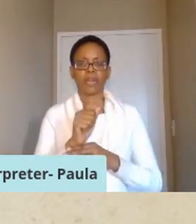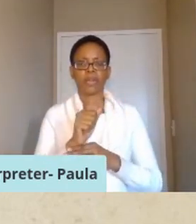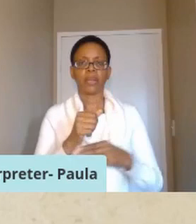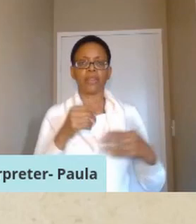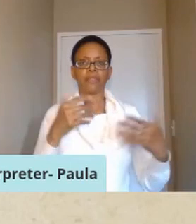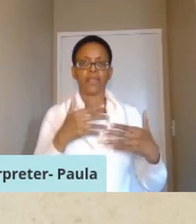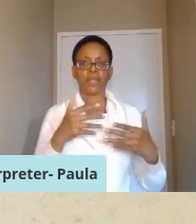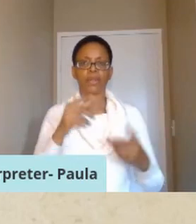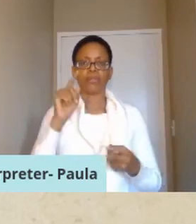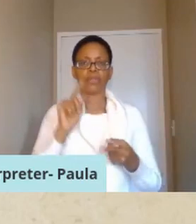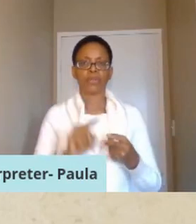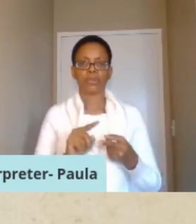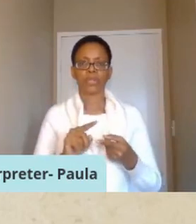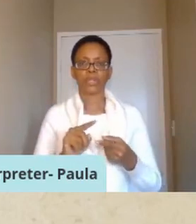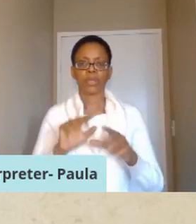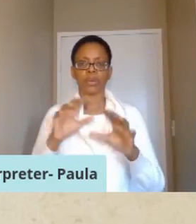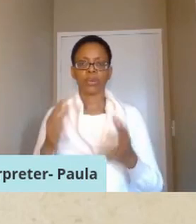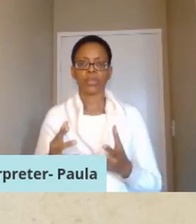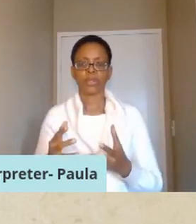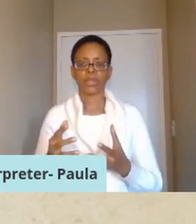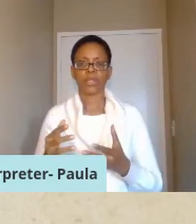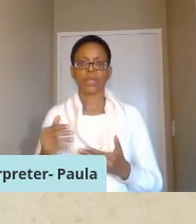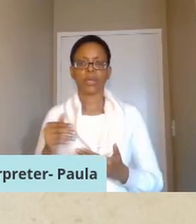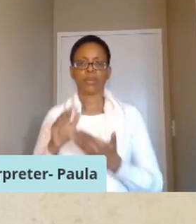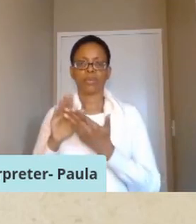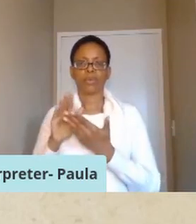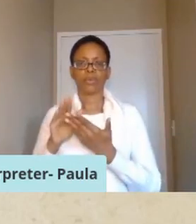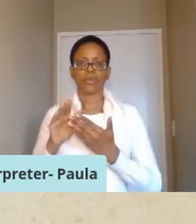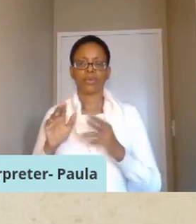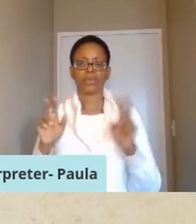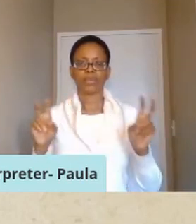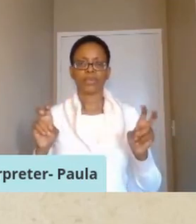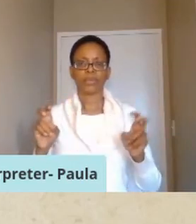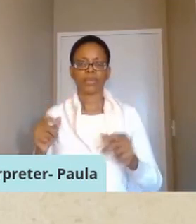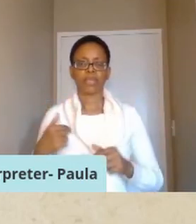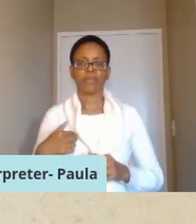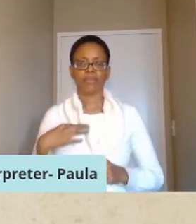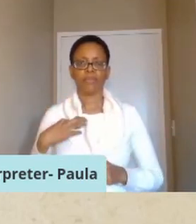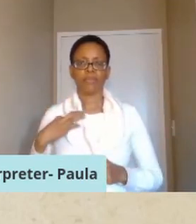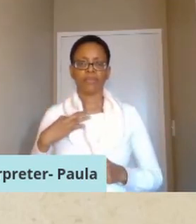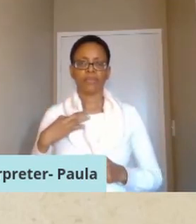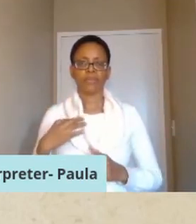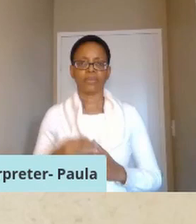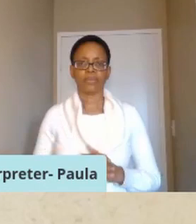Approach, at my work voluntarily.